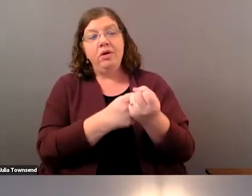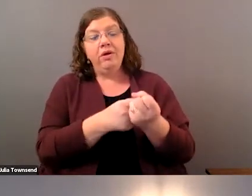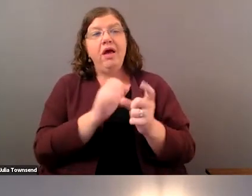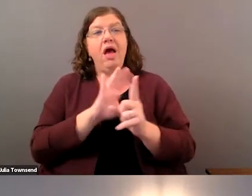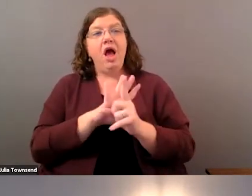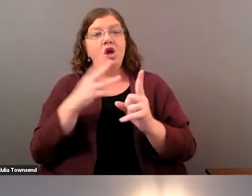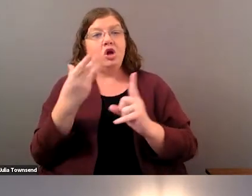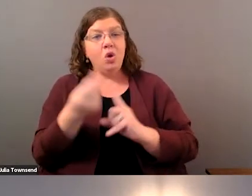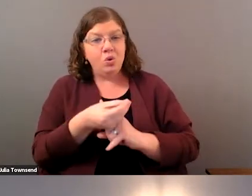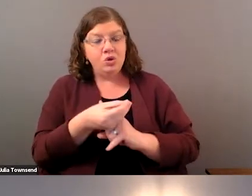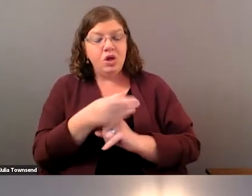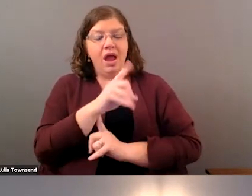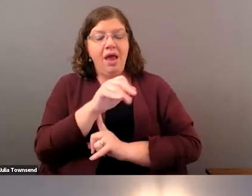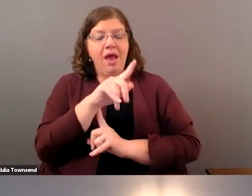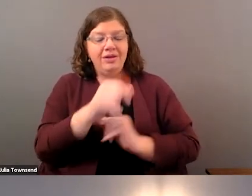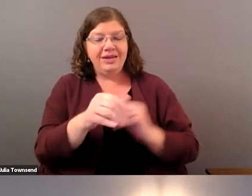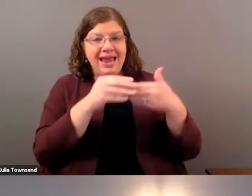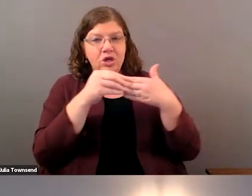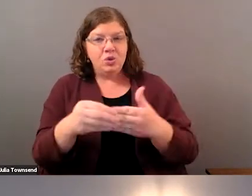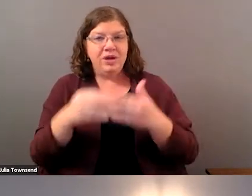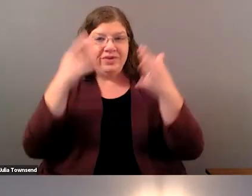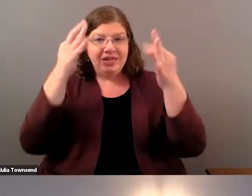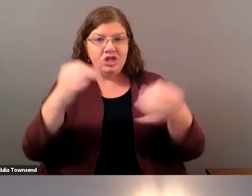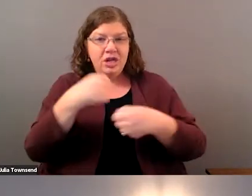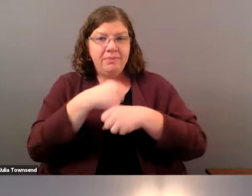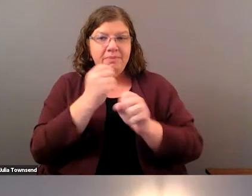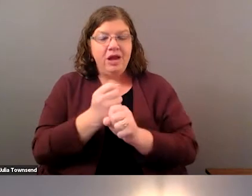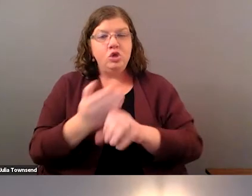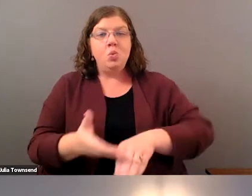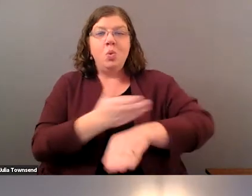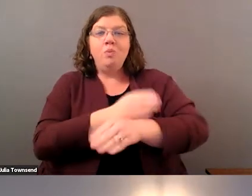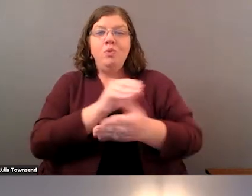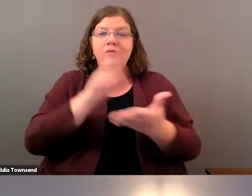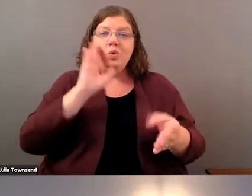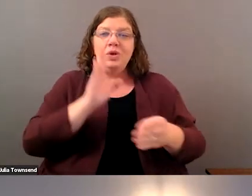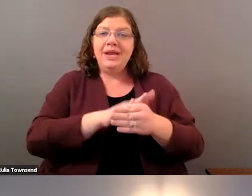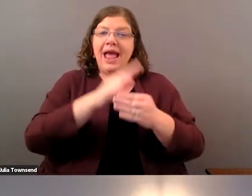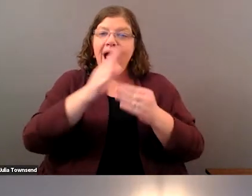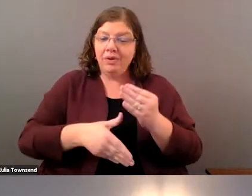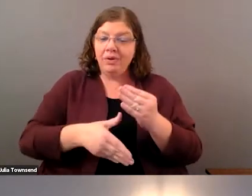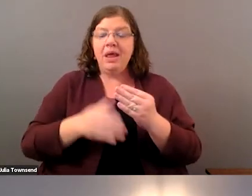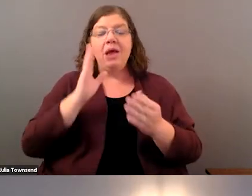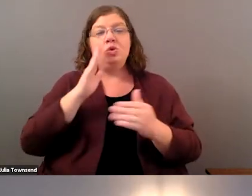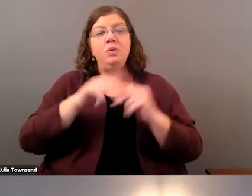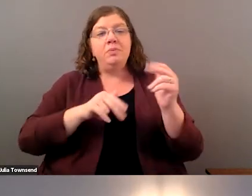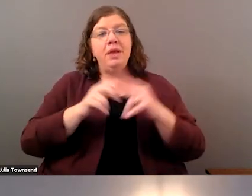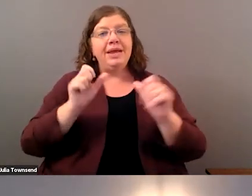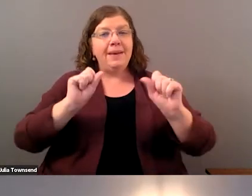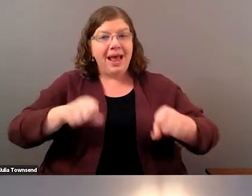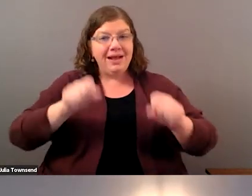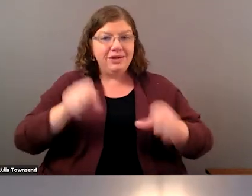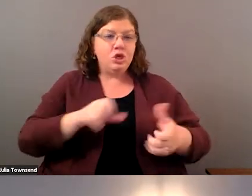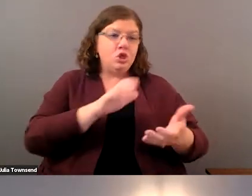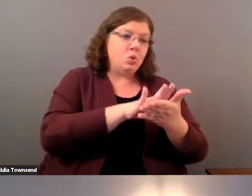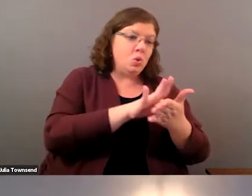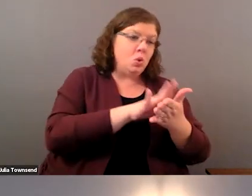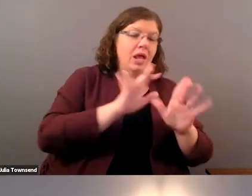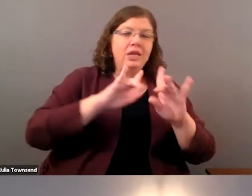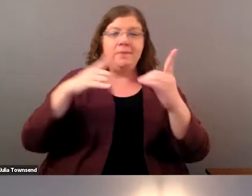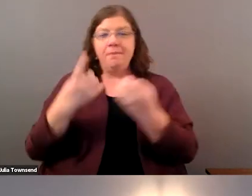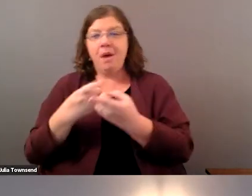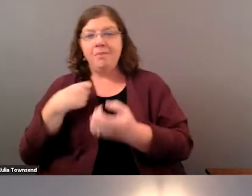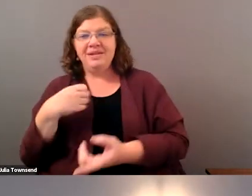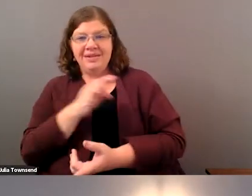data-driven decision-making to improve student outcomes, and to help build the capacity among school and department staff to perform their own data